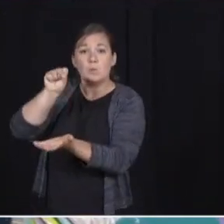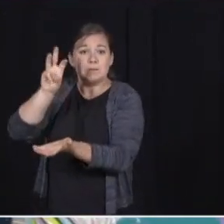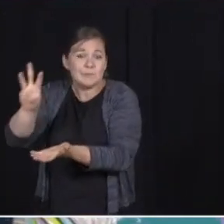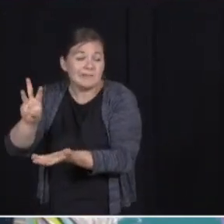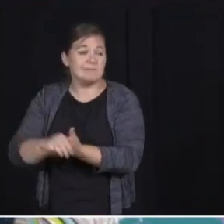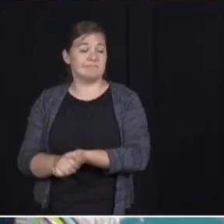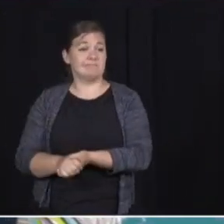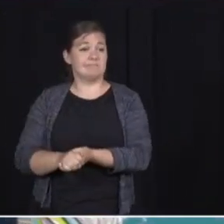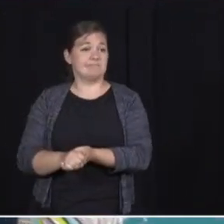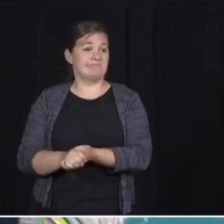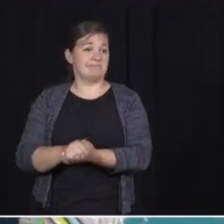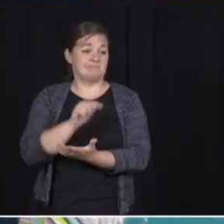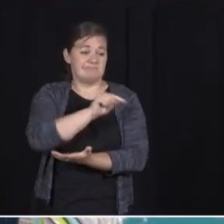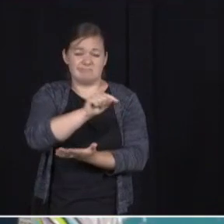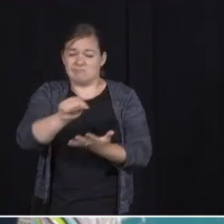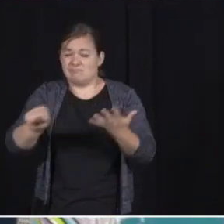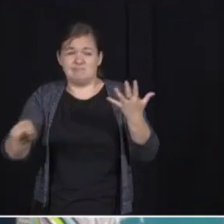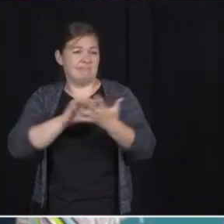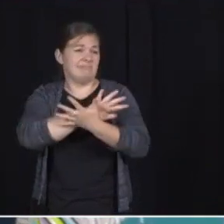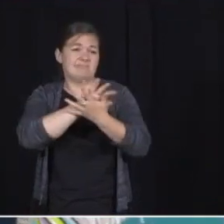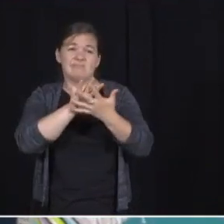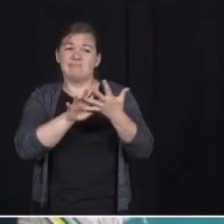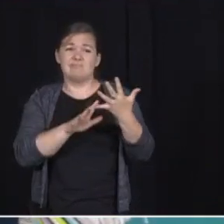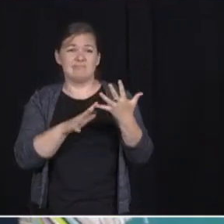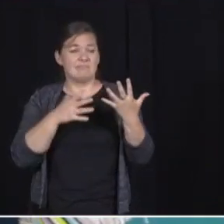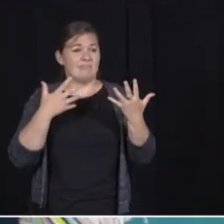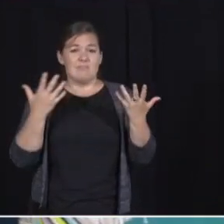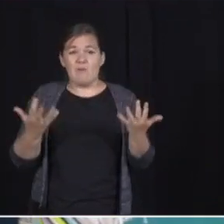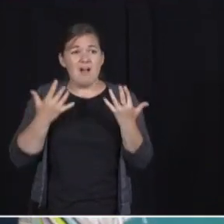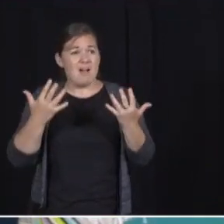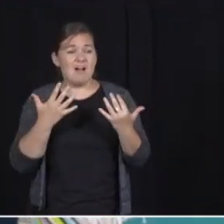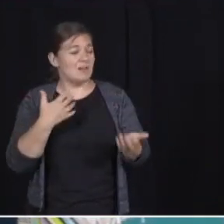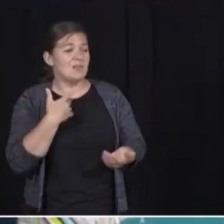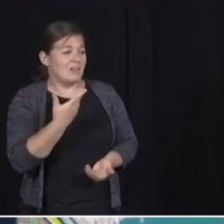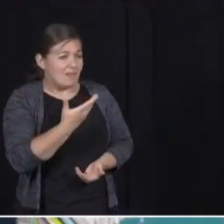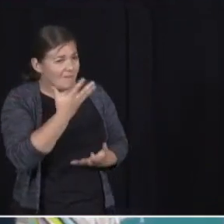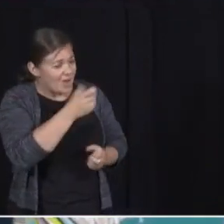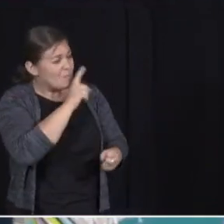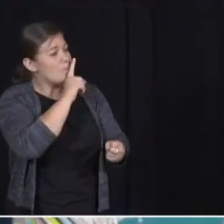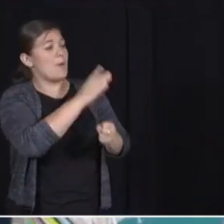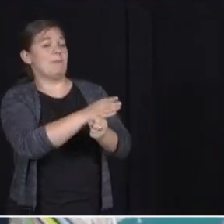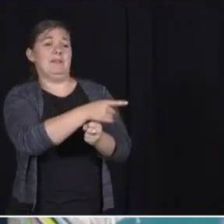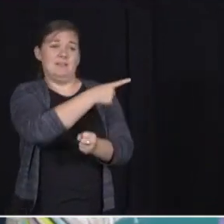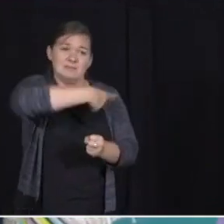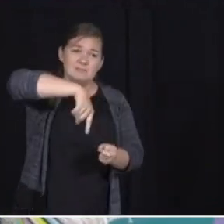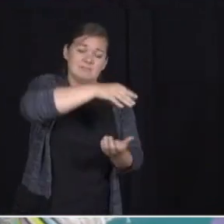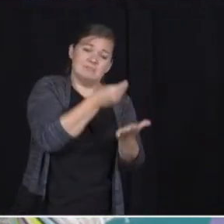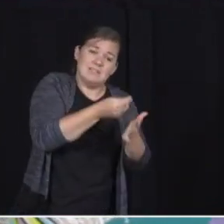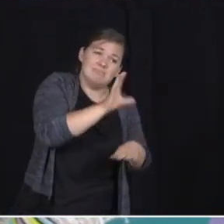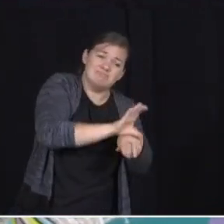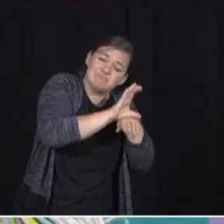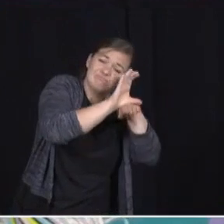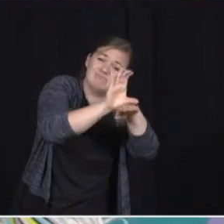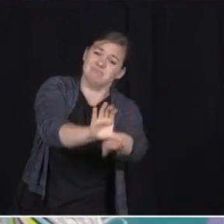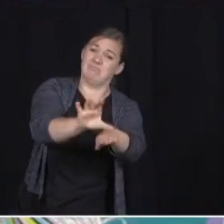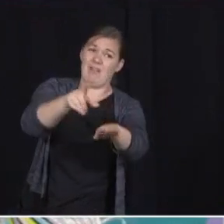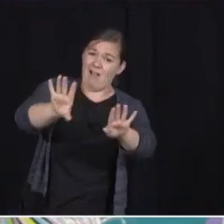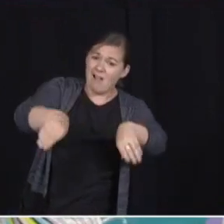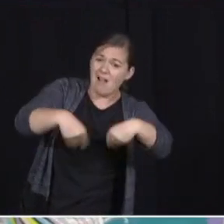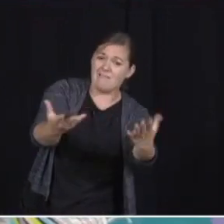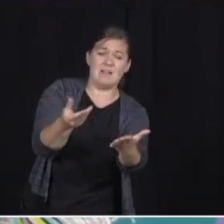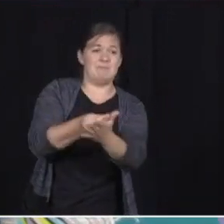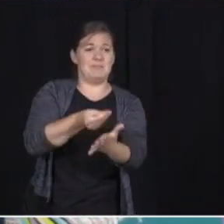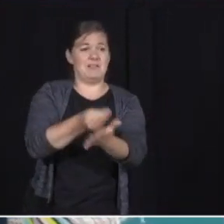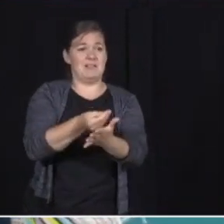so they're asking you to commit to funding this immediately, to giving homes some money so that they can go out on Tuesday and hire